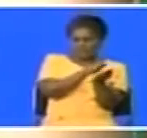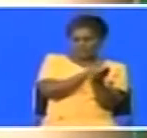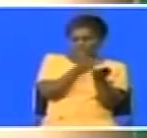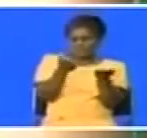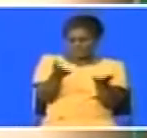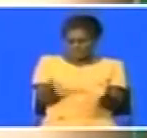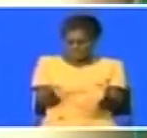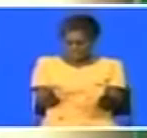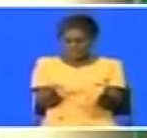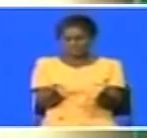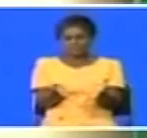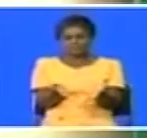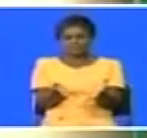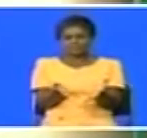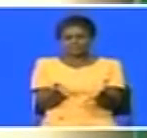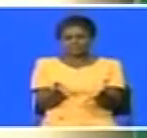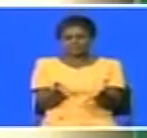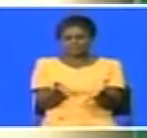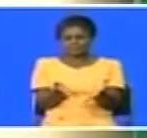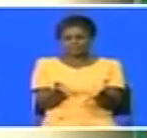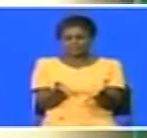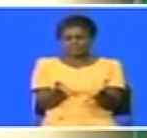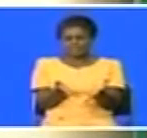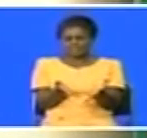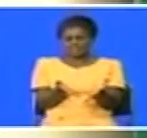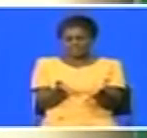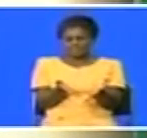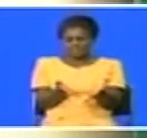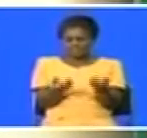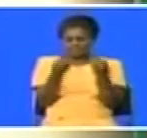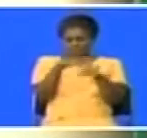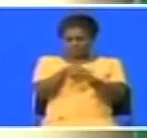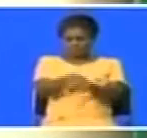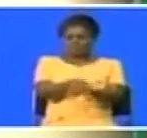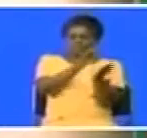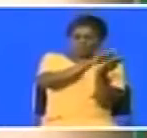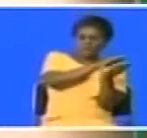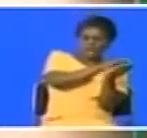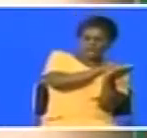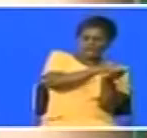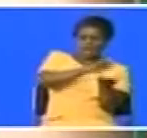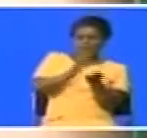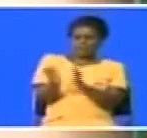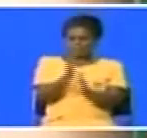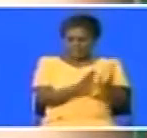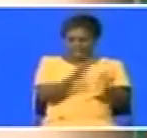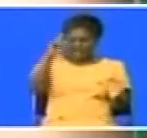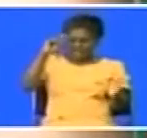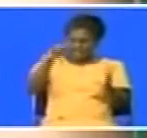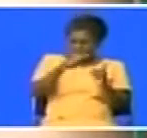This transaction is very much aligned to the bank's 10-year strategy, which